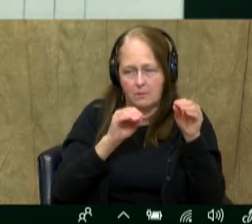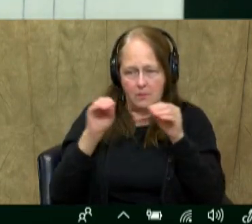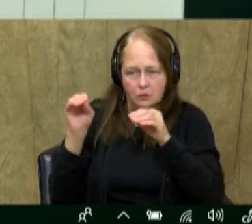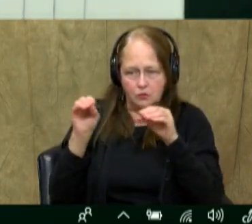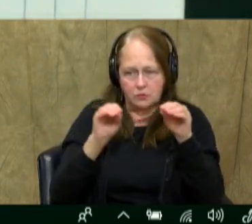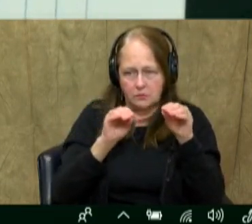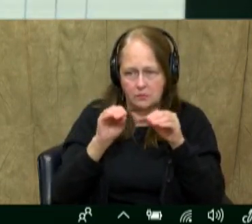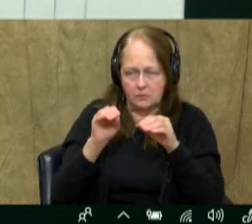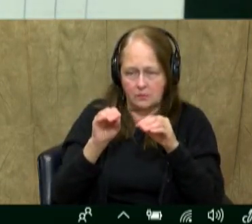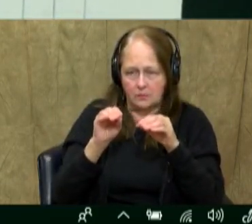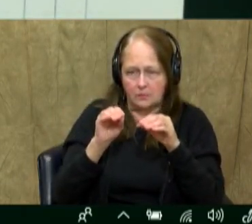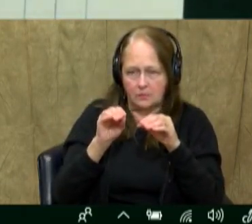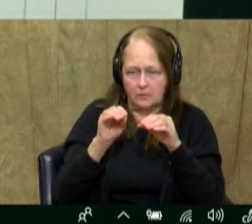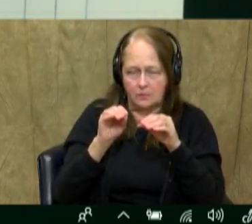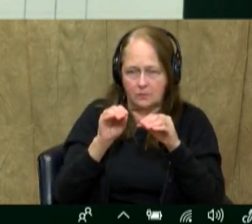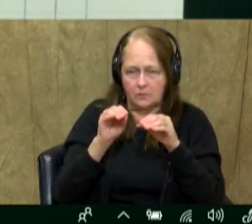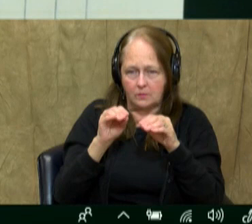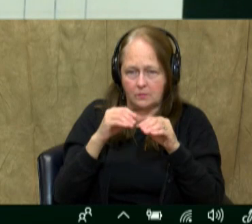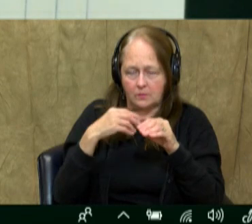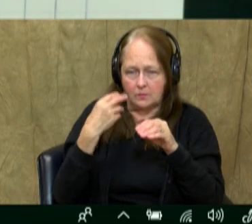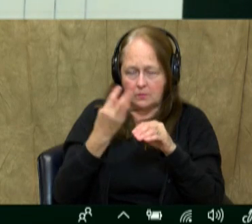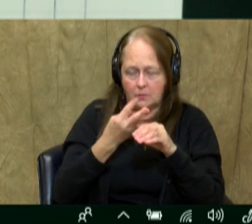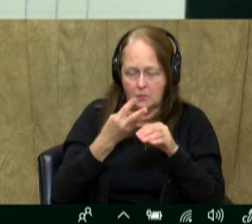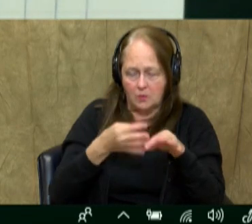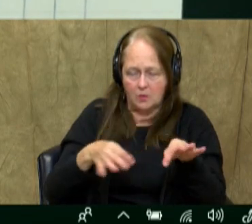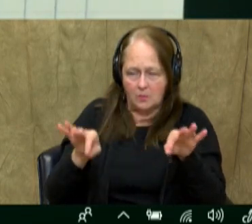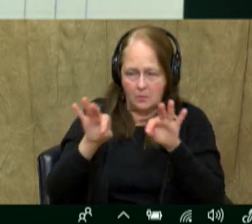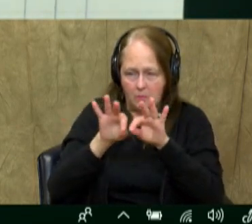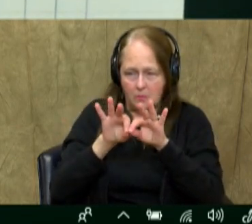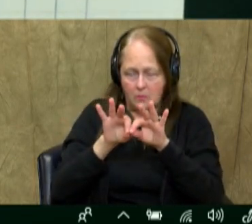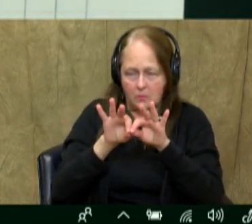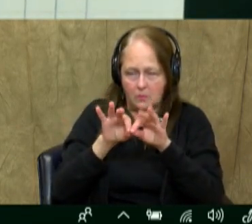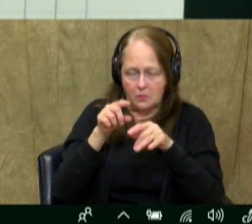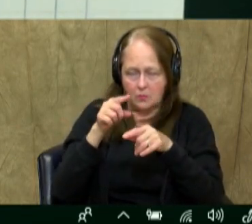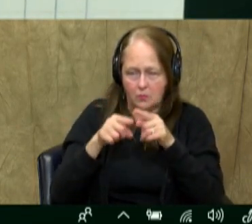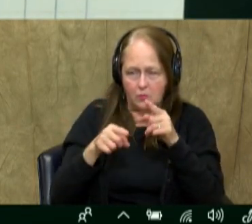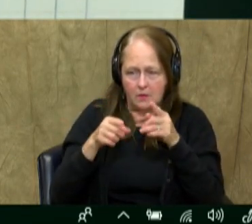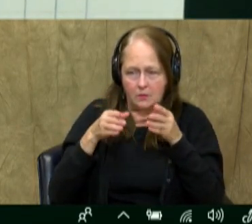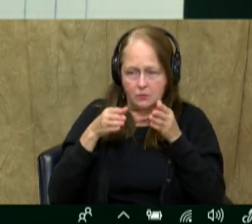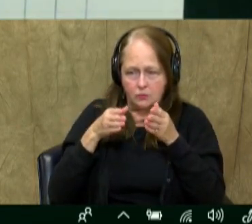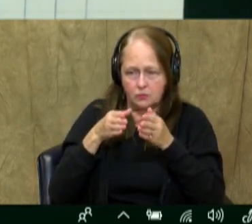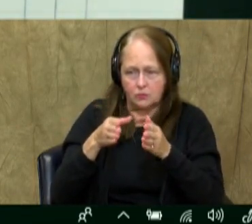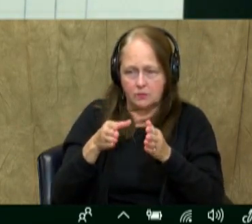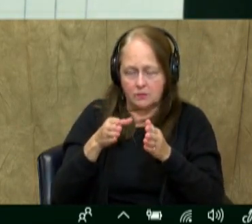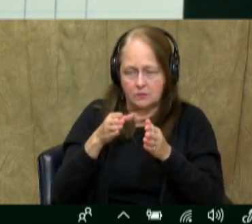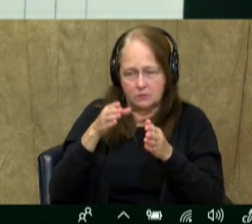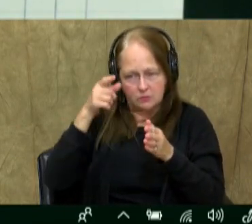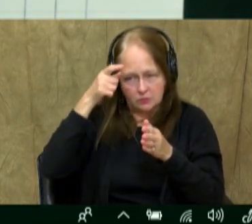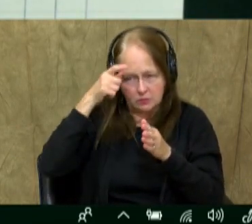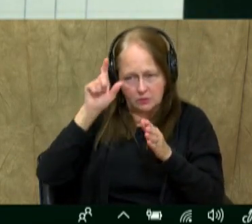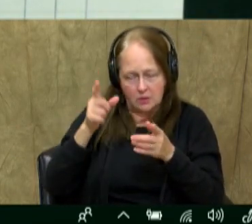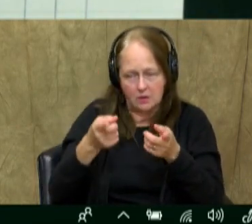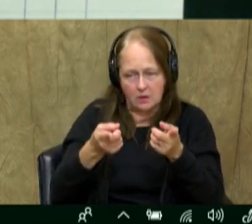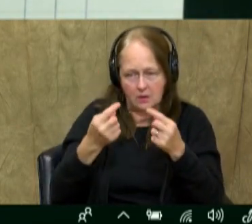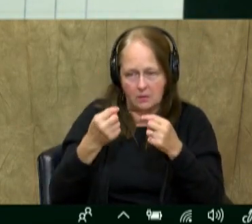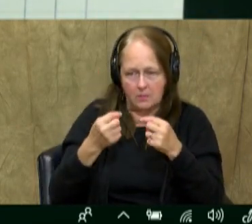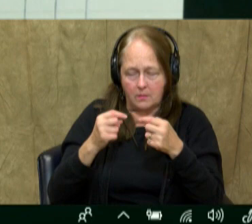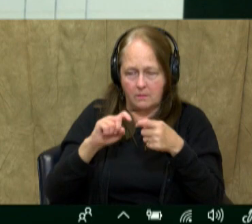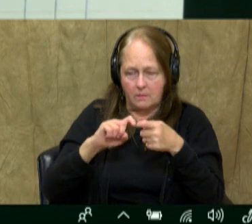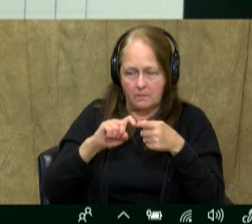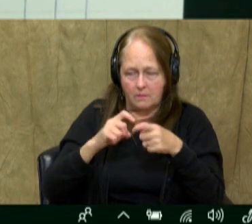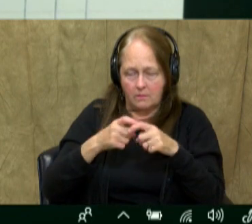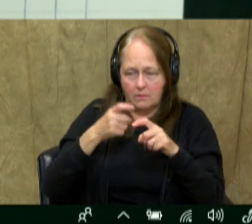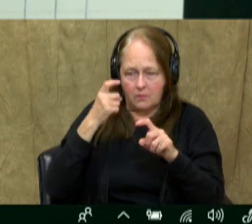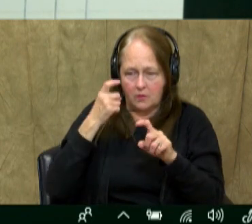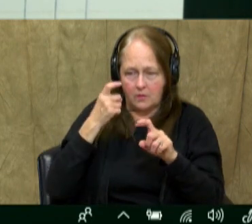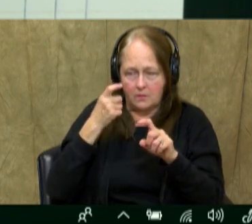So, it's really important to recognize what direction the sun is coming from. Last week I made the comment that the sun's always coming